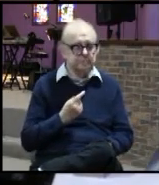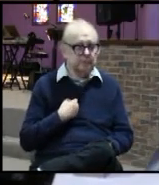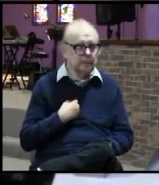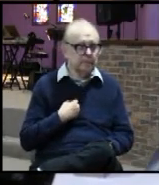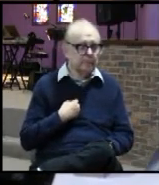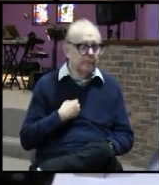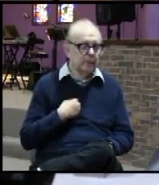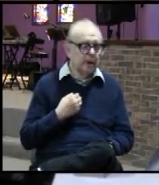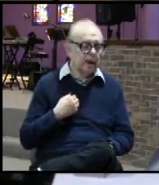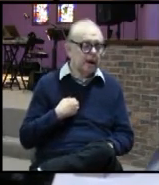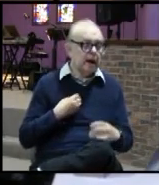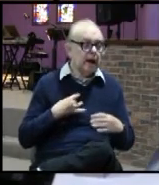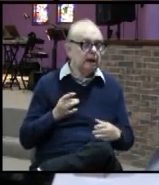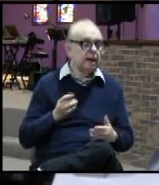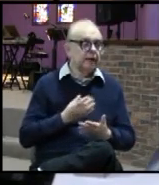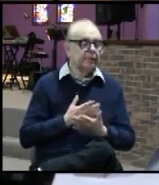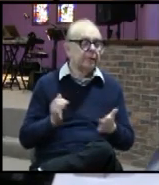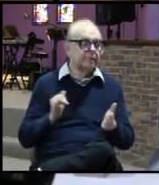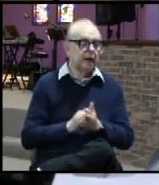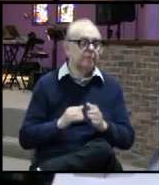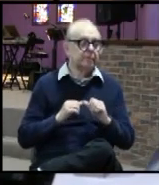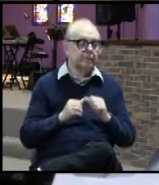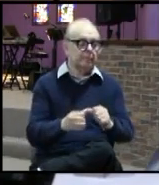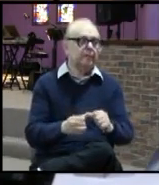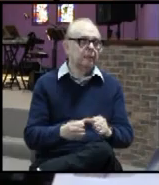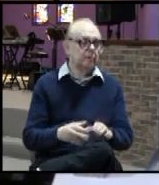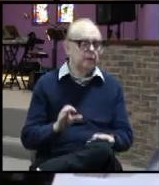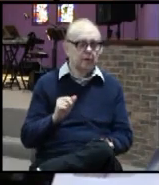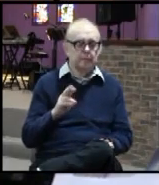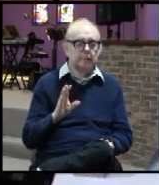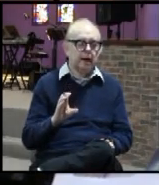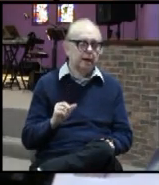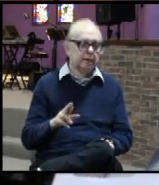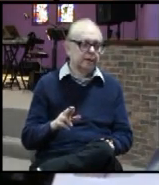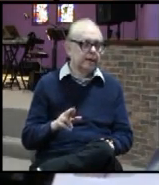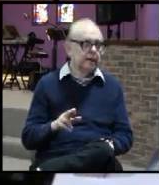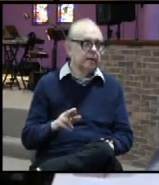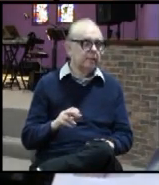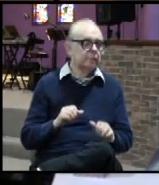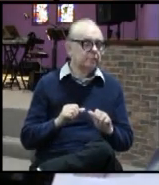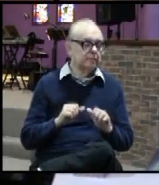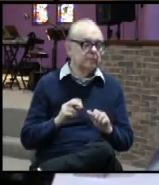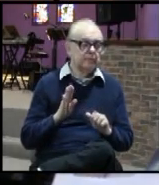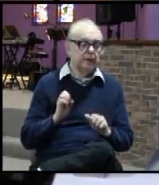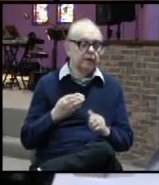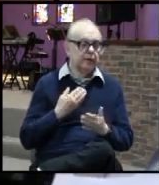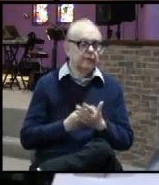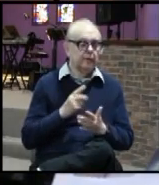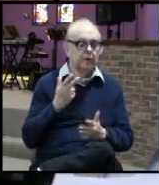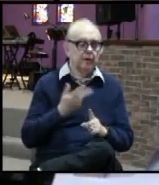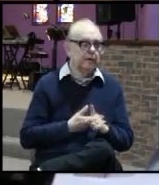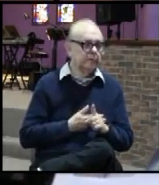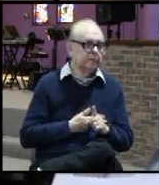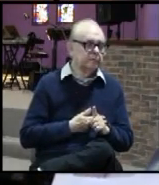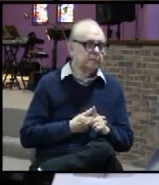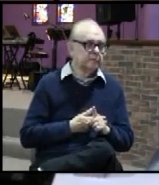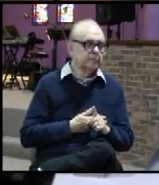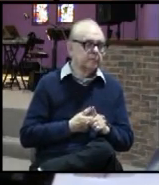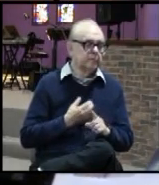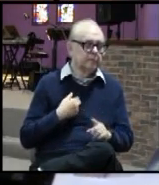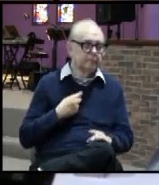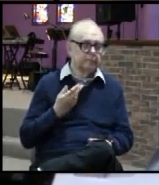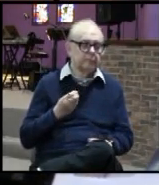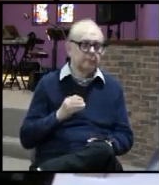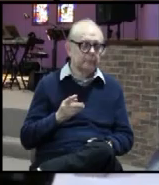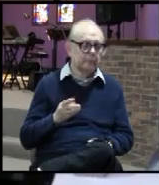things that last. Yeah. I do not like to buy a car that only lasts 3 months. I've got a Honda City out there that I